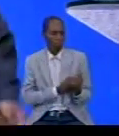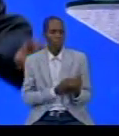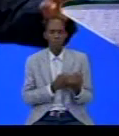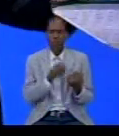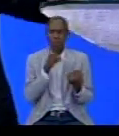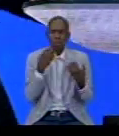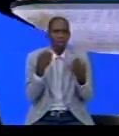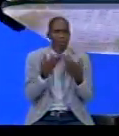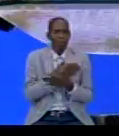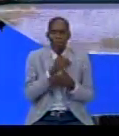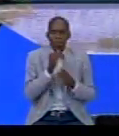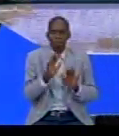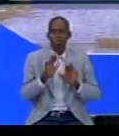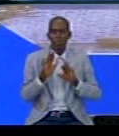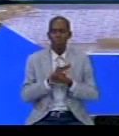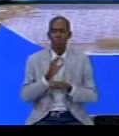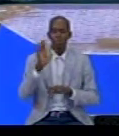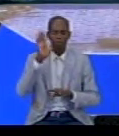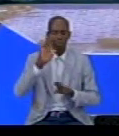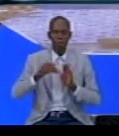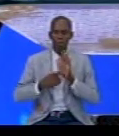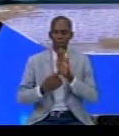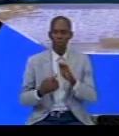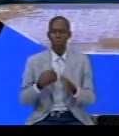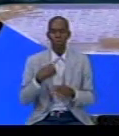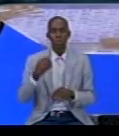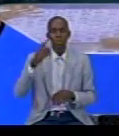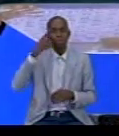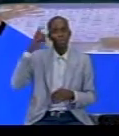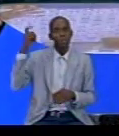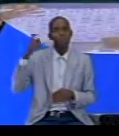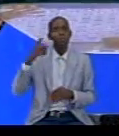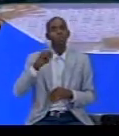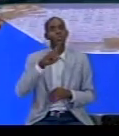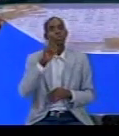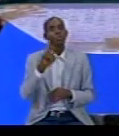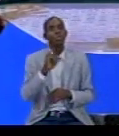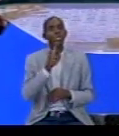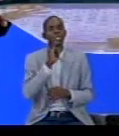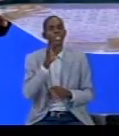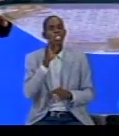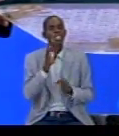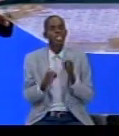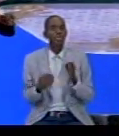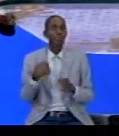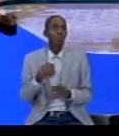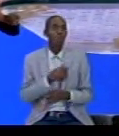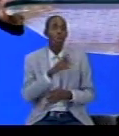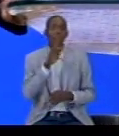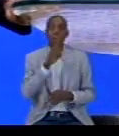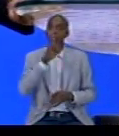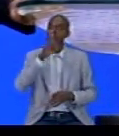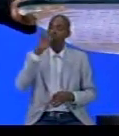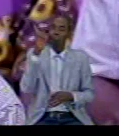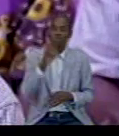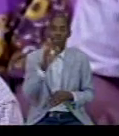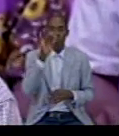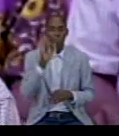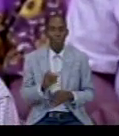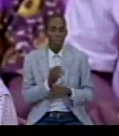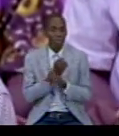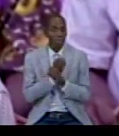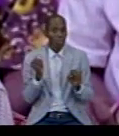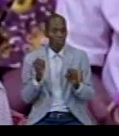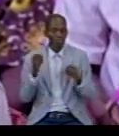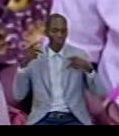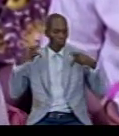to reveal the dream. The question is, if we're truly born again, personal, if we're truly children of